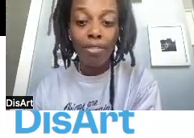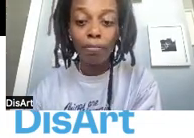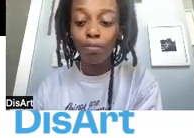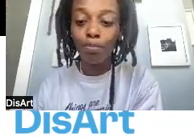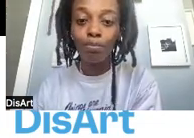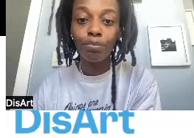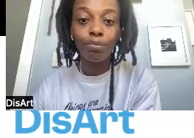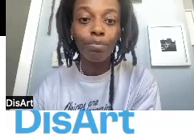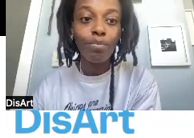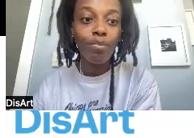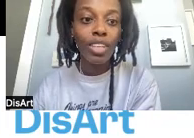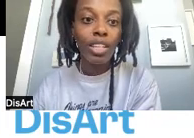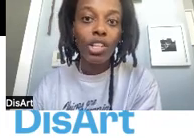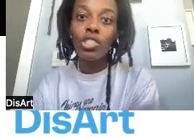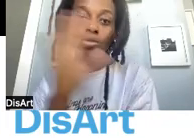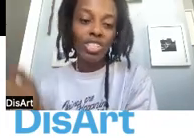we have.